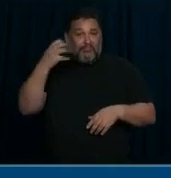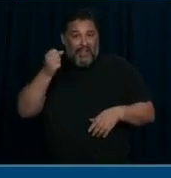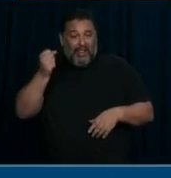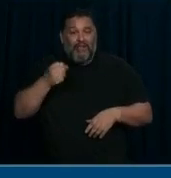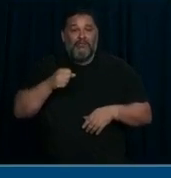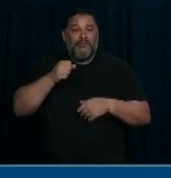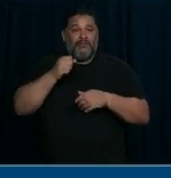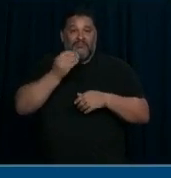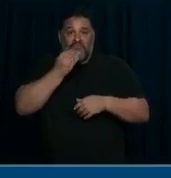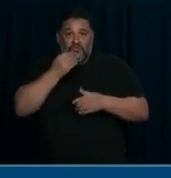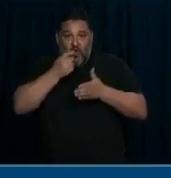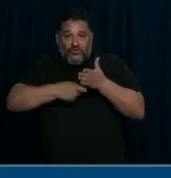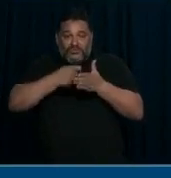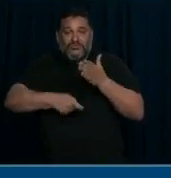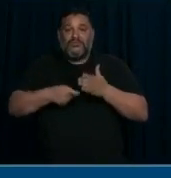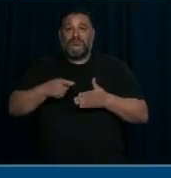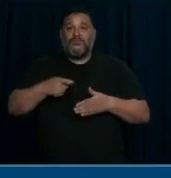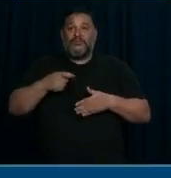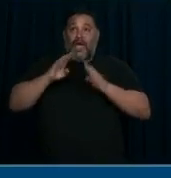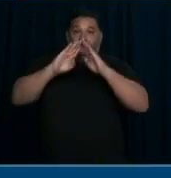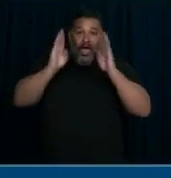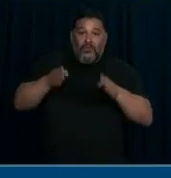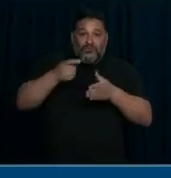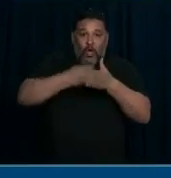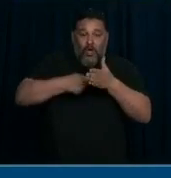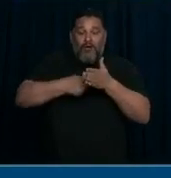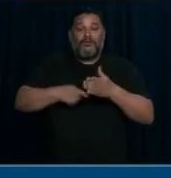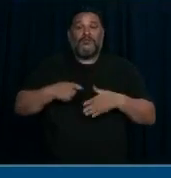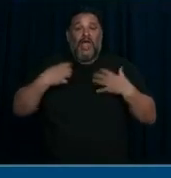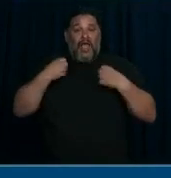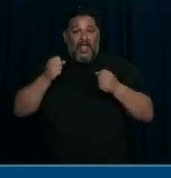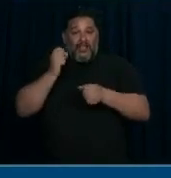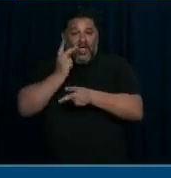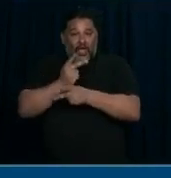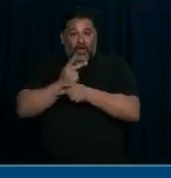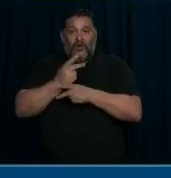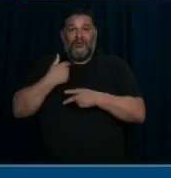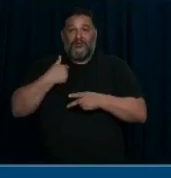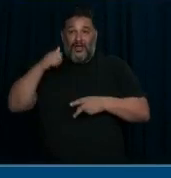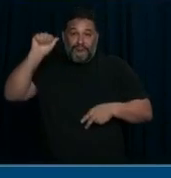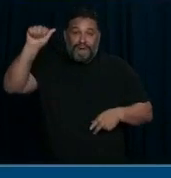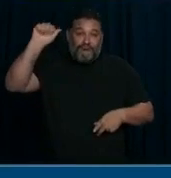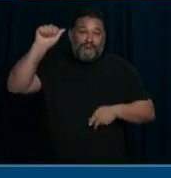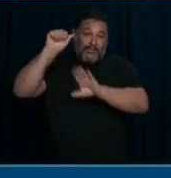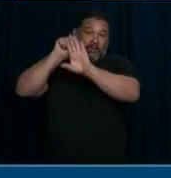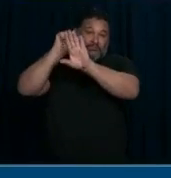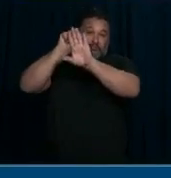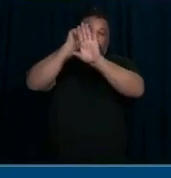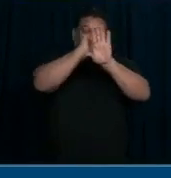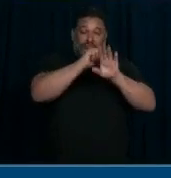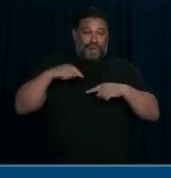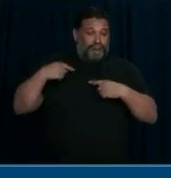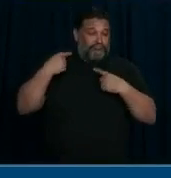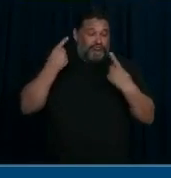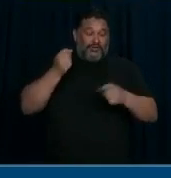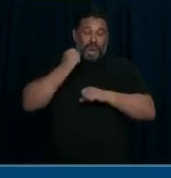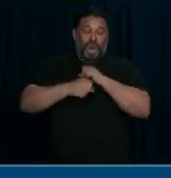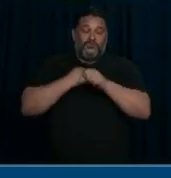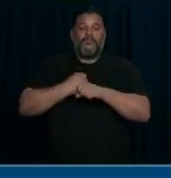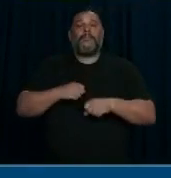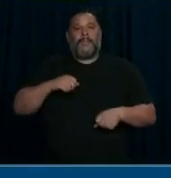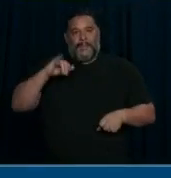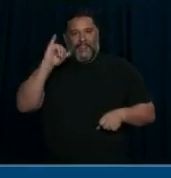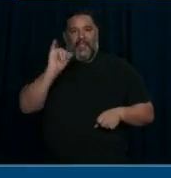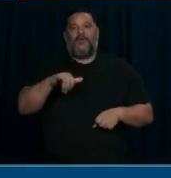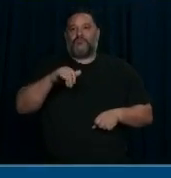food, is it the cost of housing, is it the cost of health care? While I was knocking on all these doors over all these years, these are